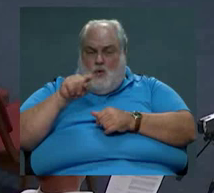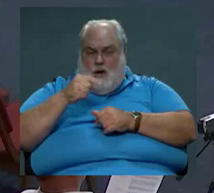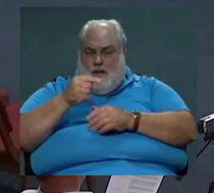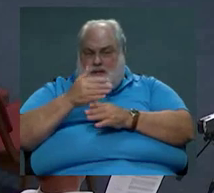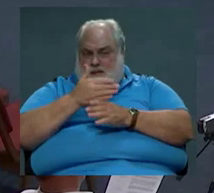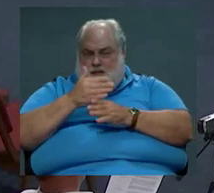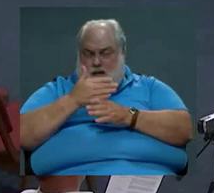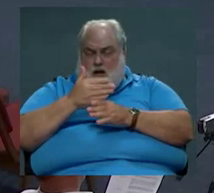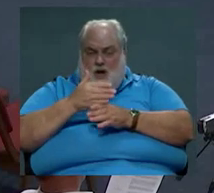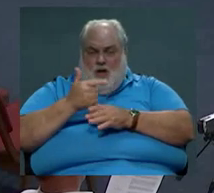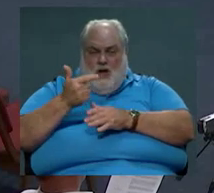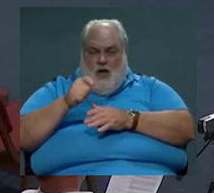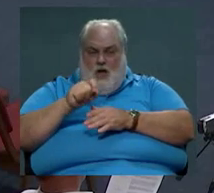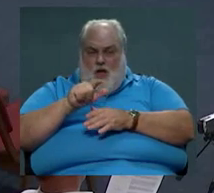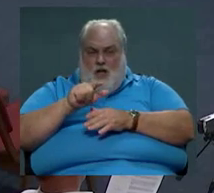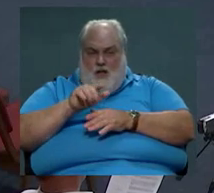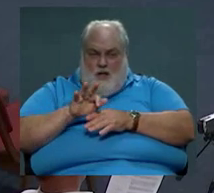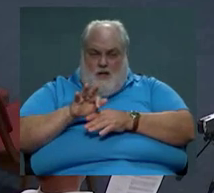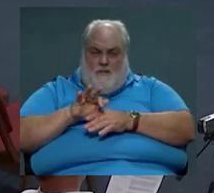sport of golf, but all of the